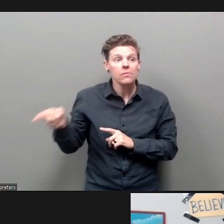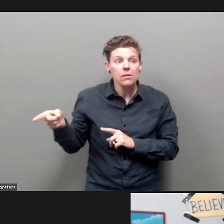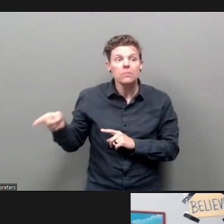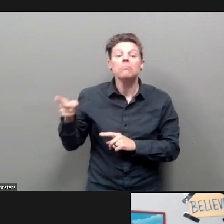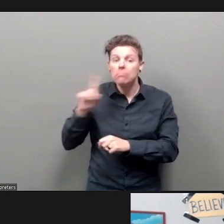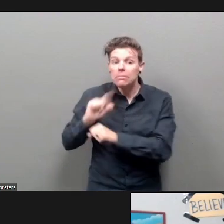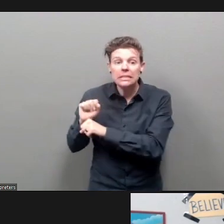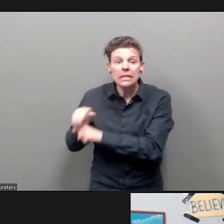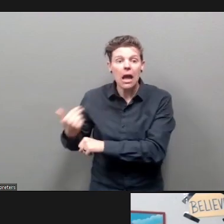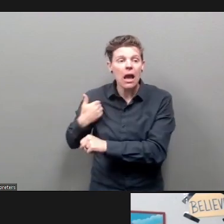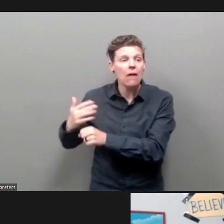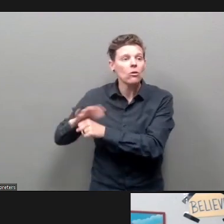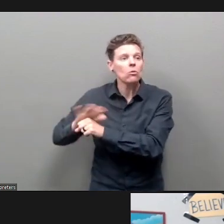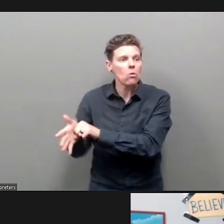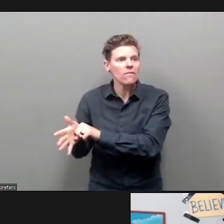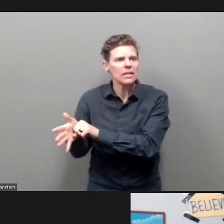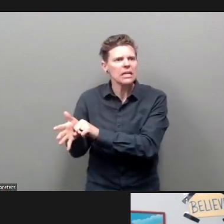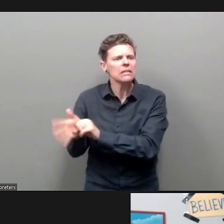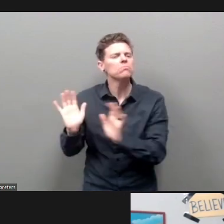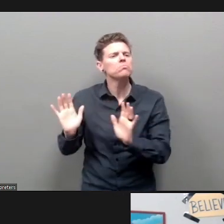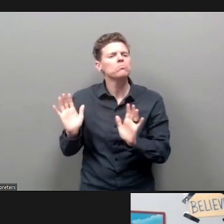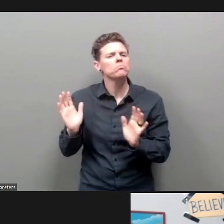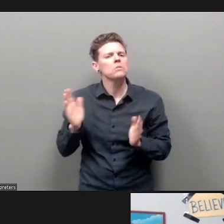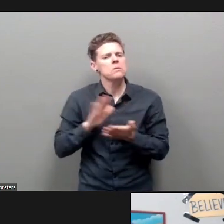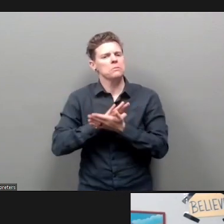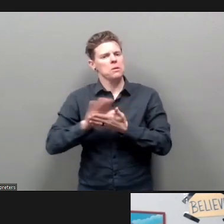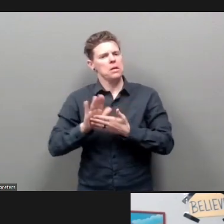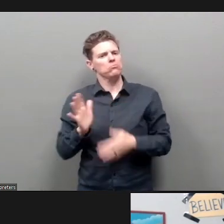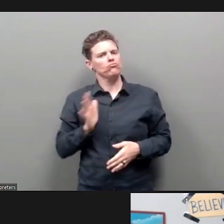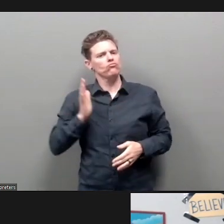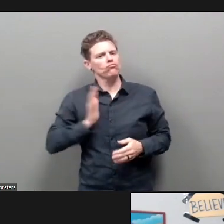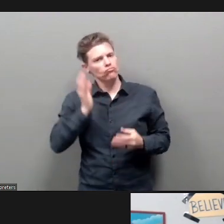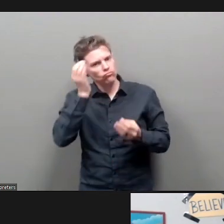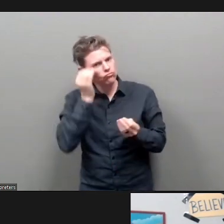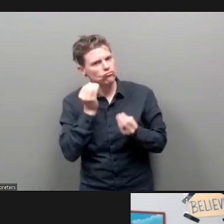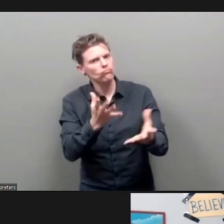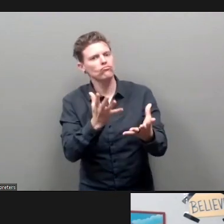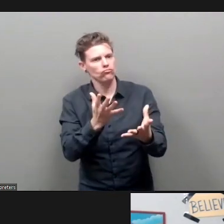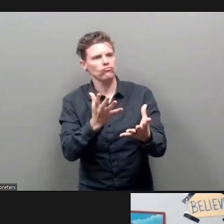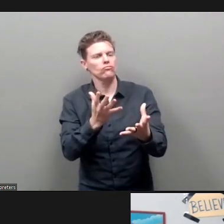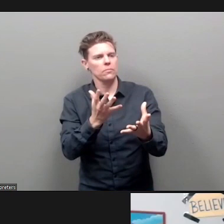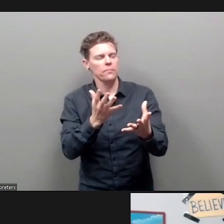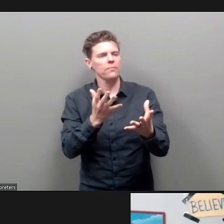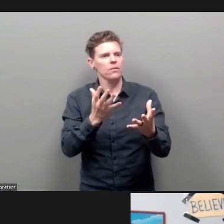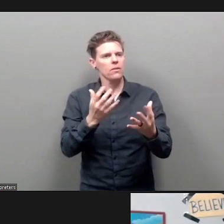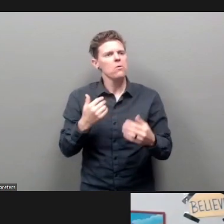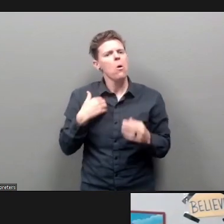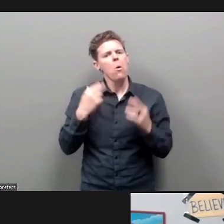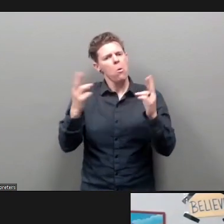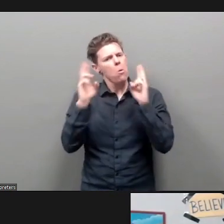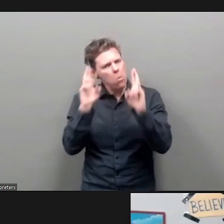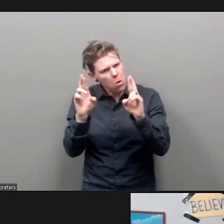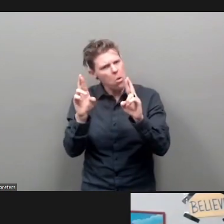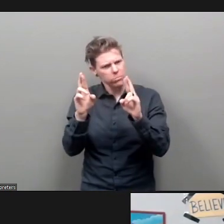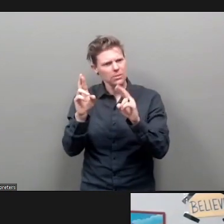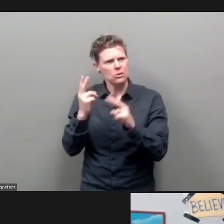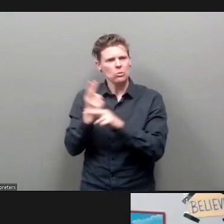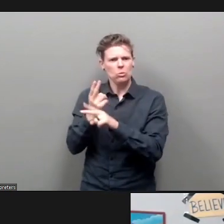sophisticated. And so I'm hoping it kind of really becomes one of the main ways we learn to live with